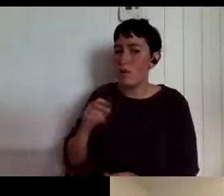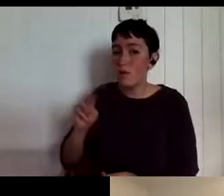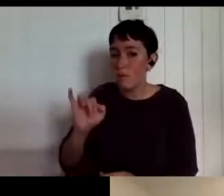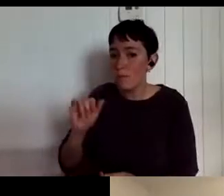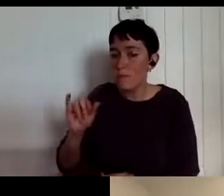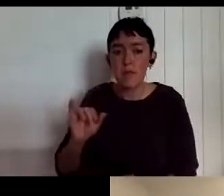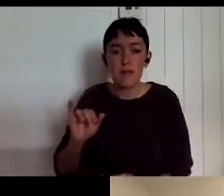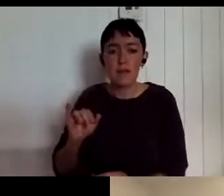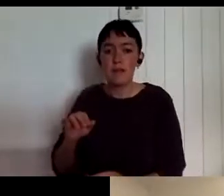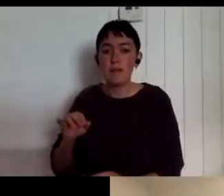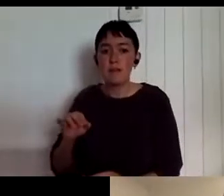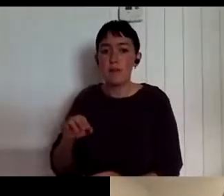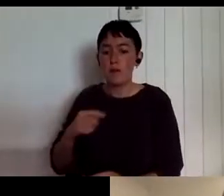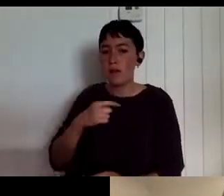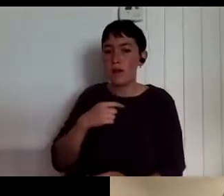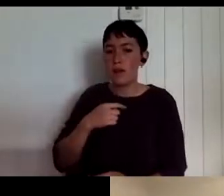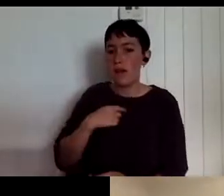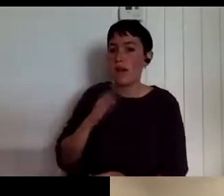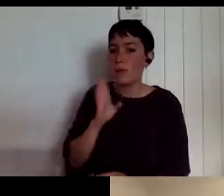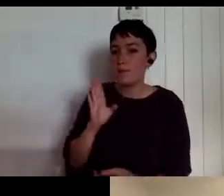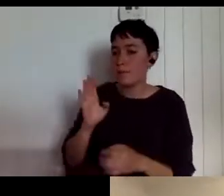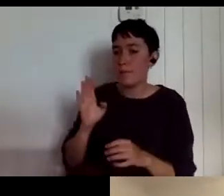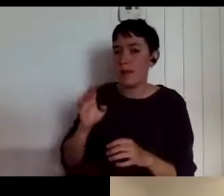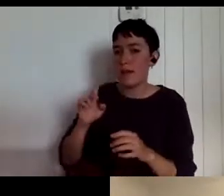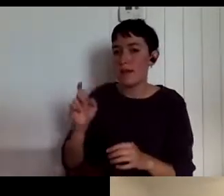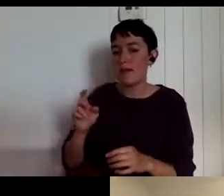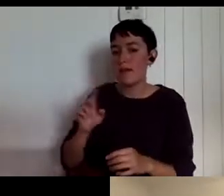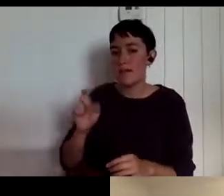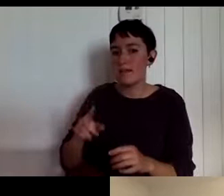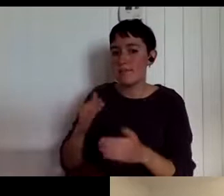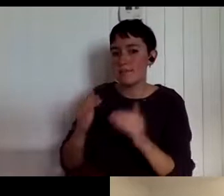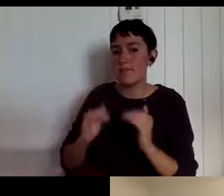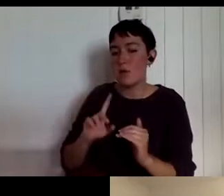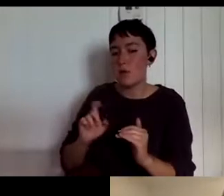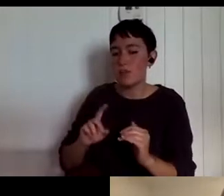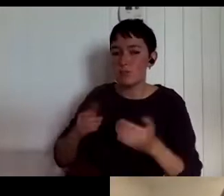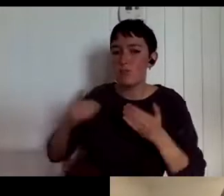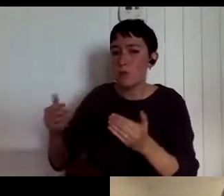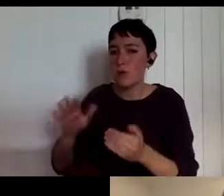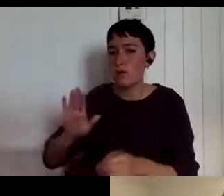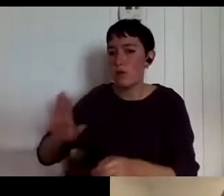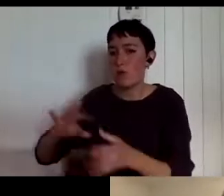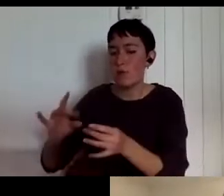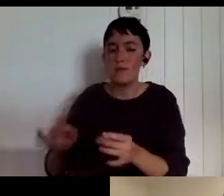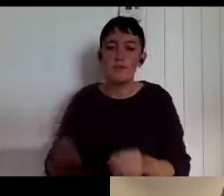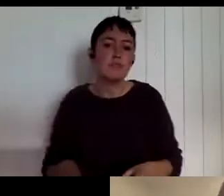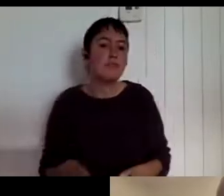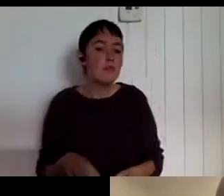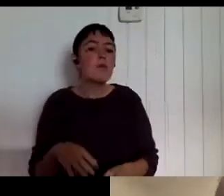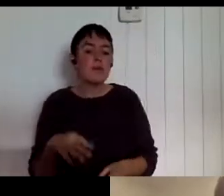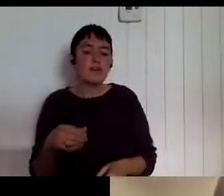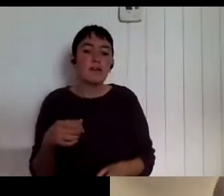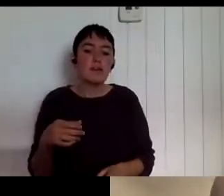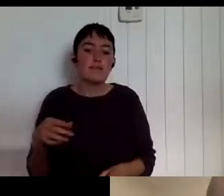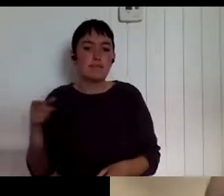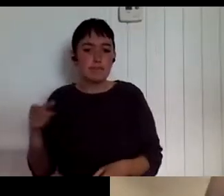Sorry. I was going to go on to the next question. So go ahead. Oh yeah. Miguel also brought a great point is that, you know, in, you know, as we mentioned earlier, you know, what